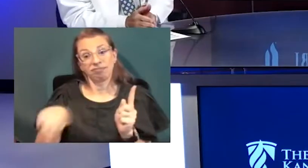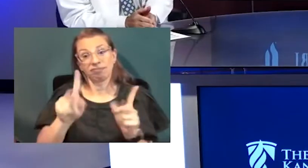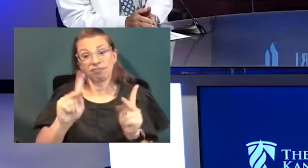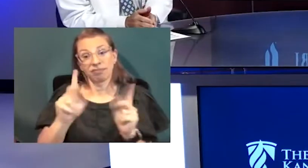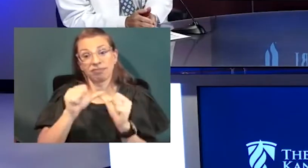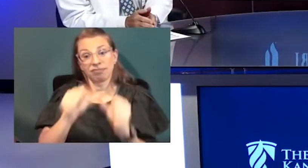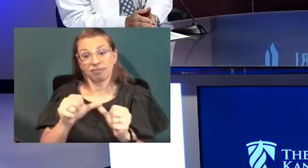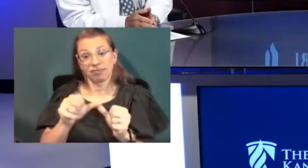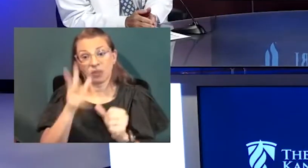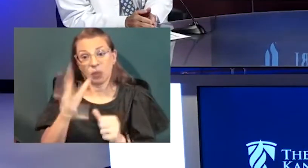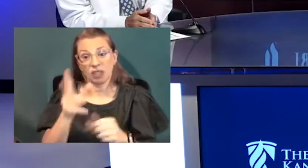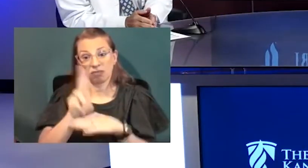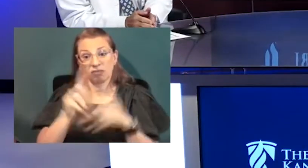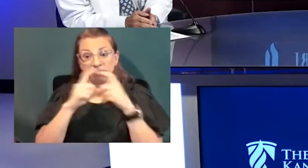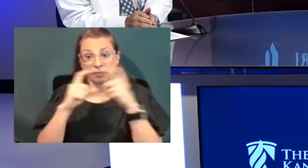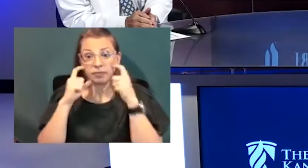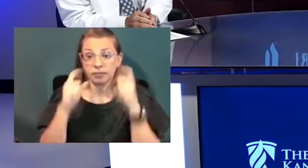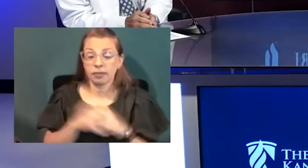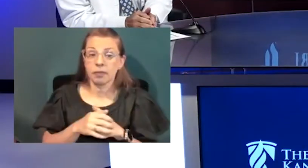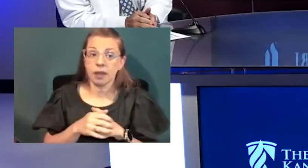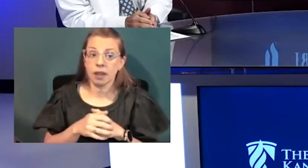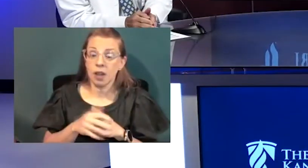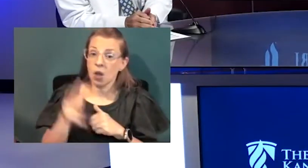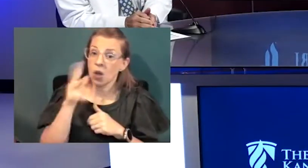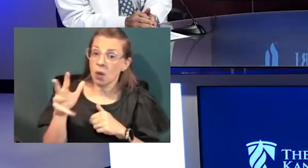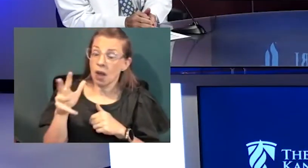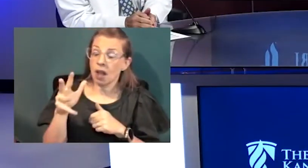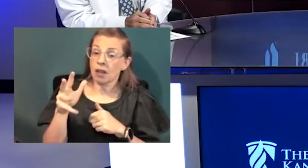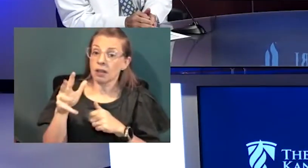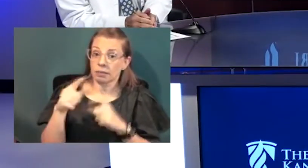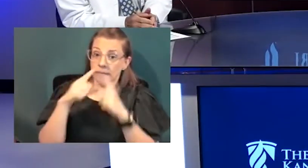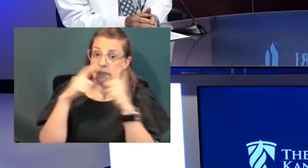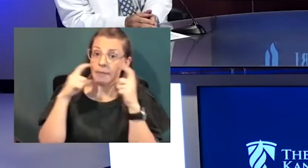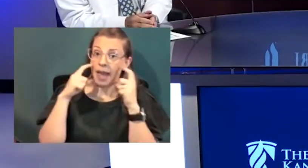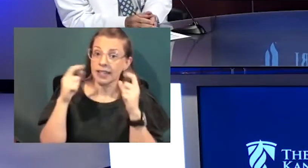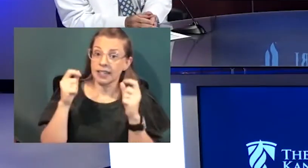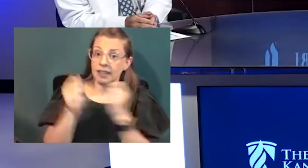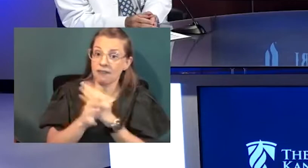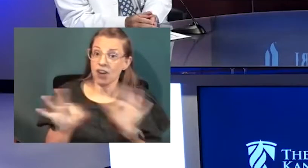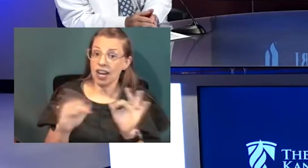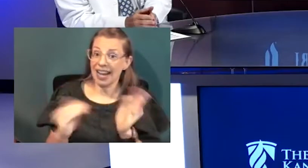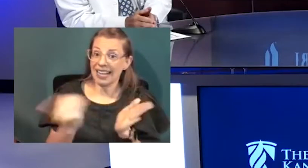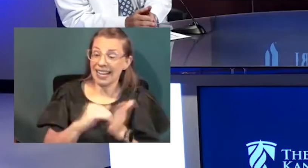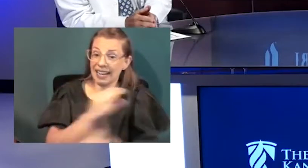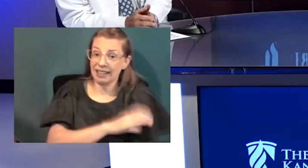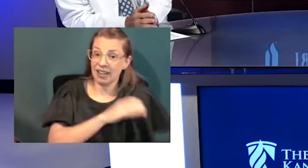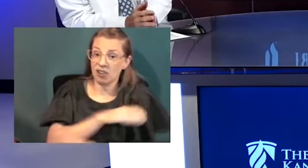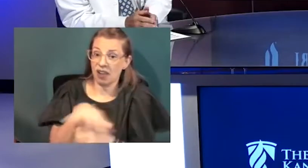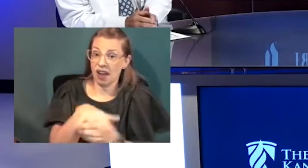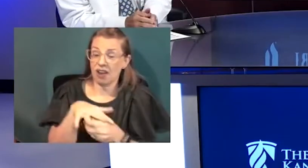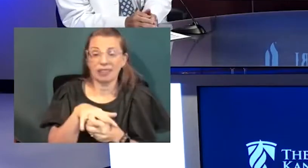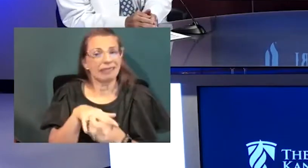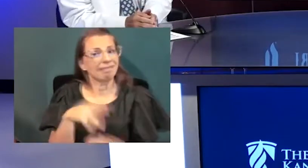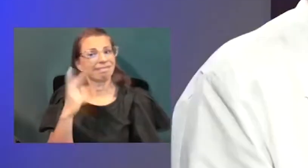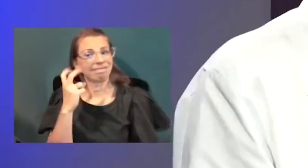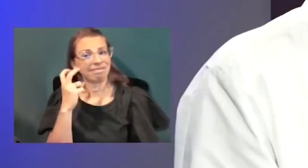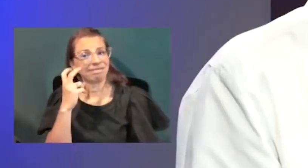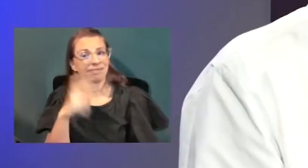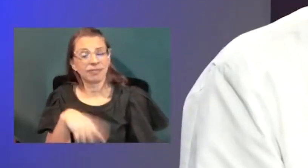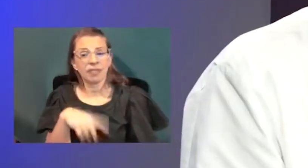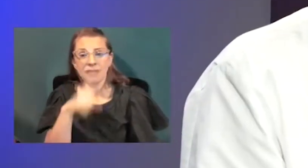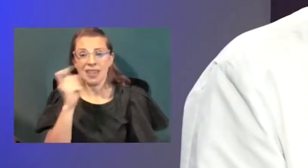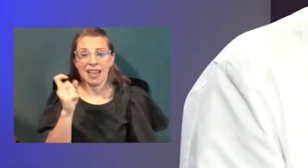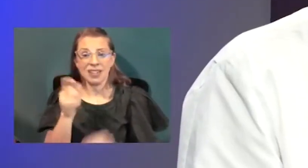we ever going to go mask free in clinical areas again? I'm not sure we are. Yeah. Because what we have seen, such less transmission, even in